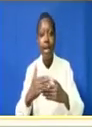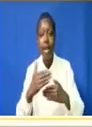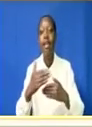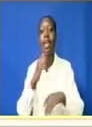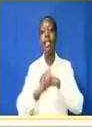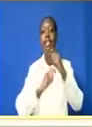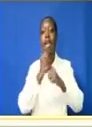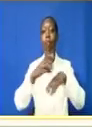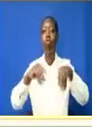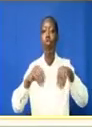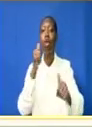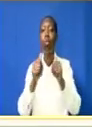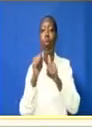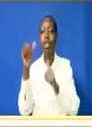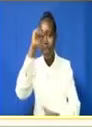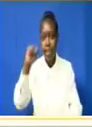is sand. Sand.